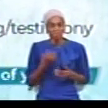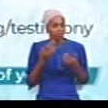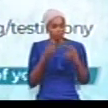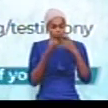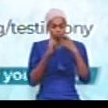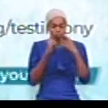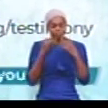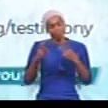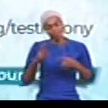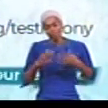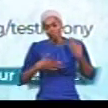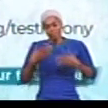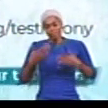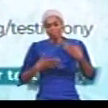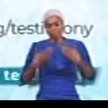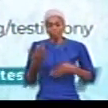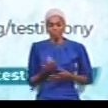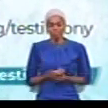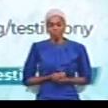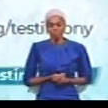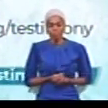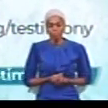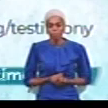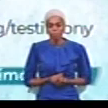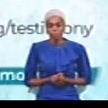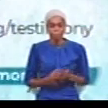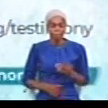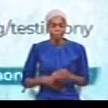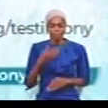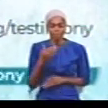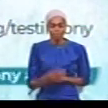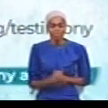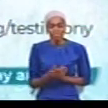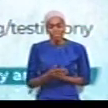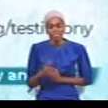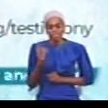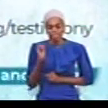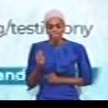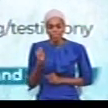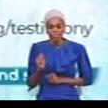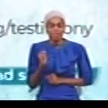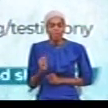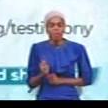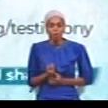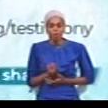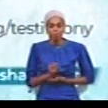down. Praise the Lord. Yes, next testifier.